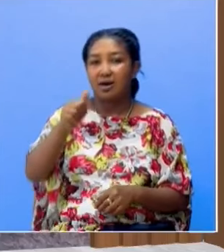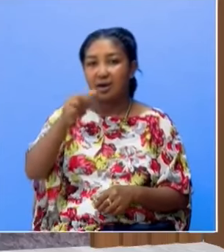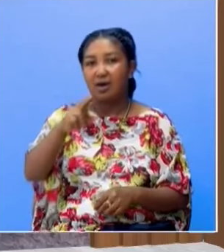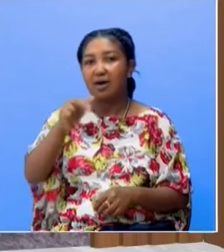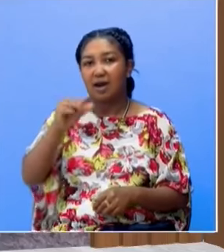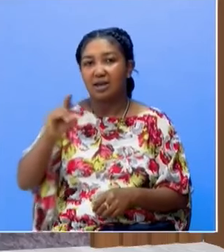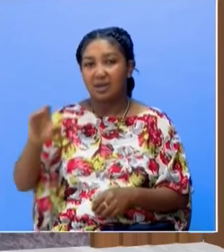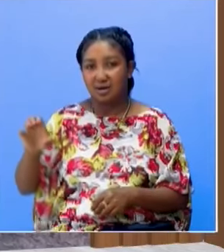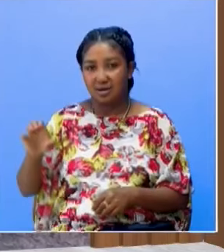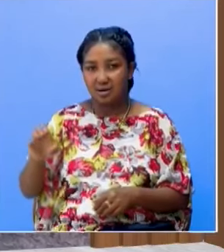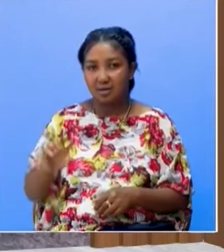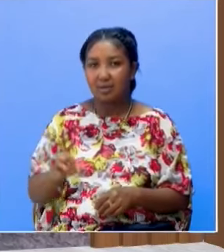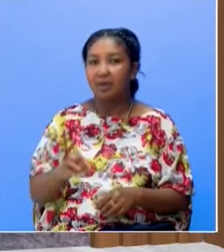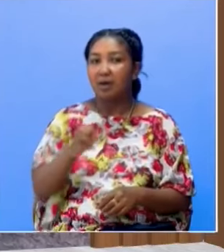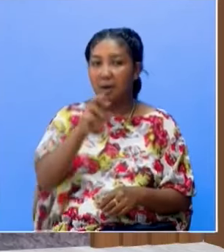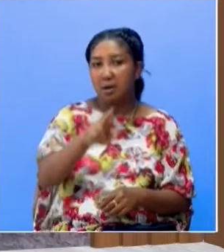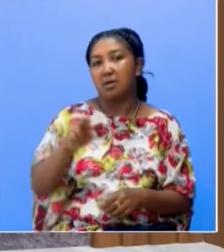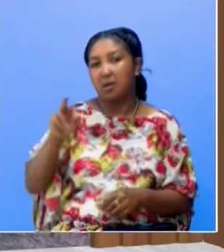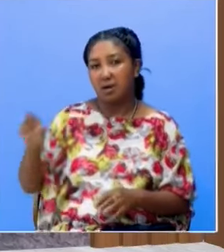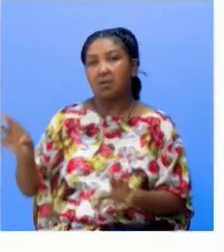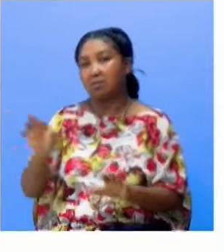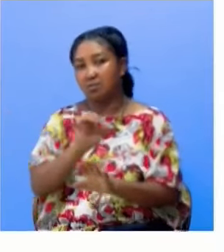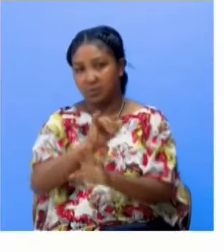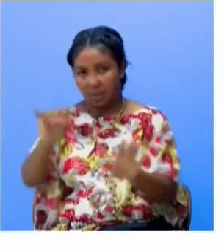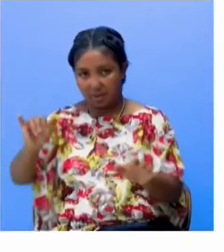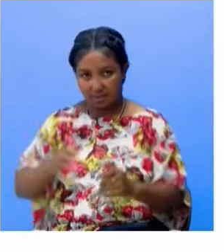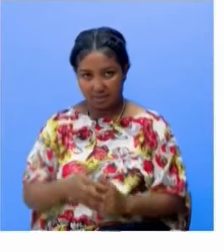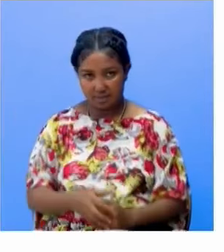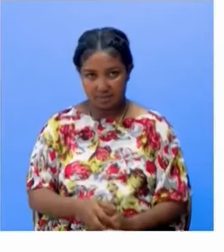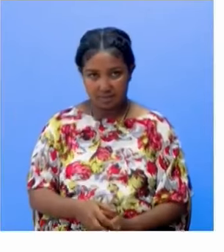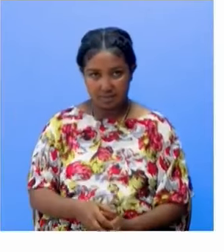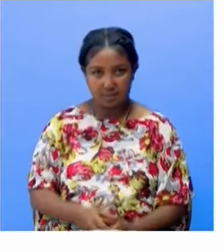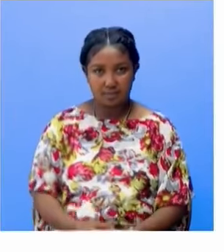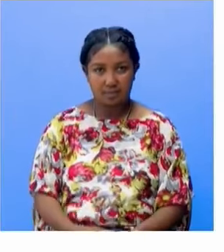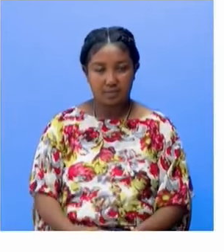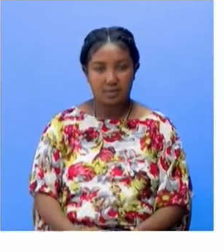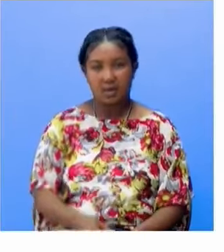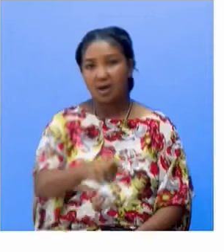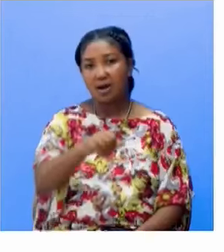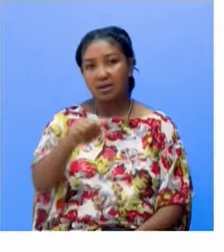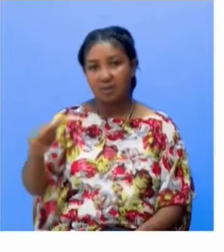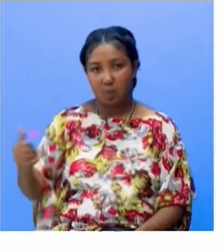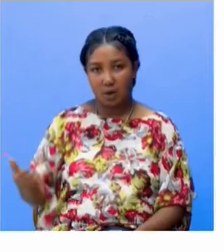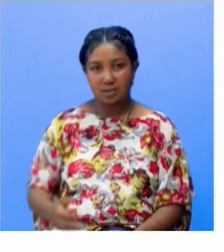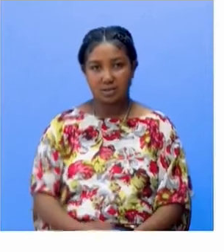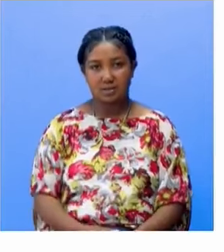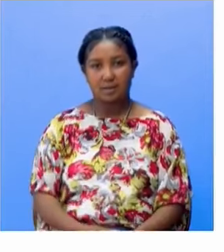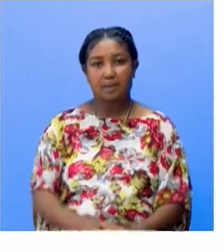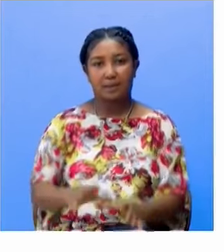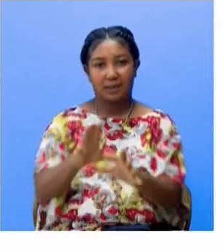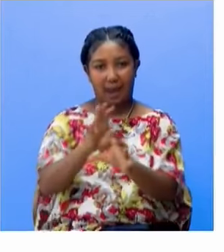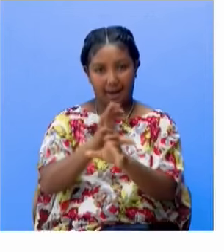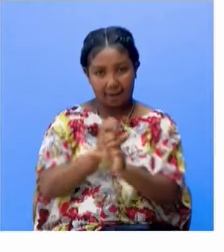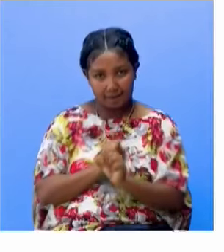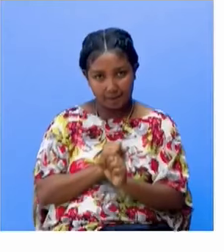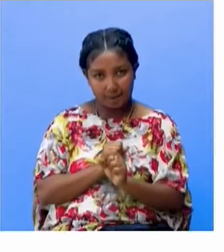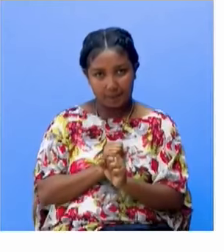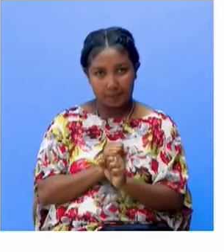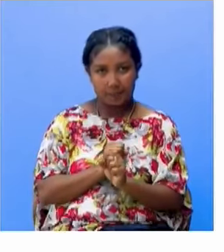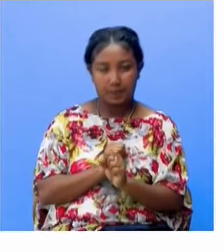Okay? Read, read. Nice. Another one here, take.